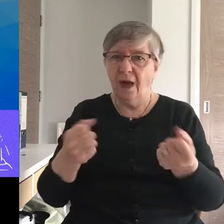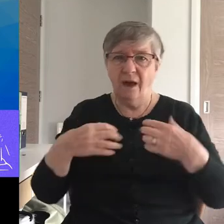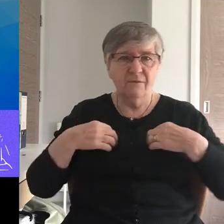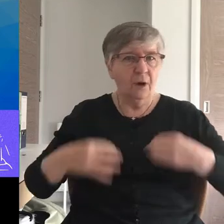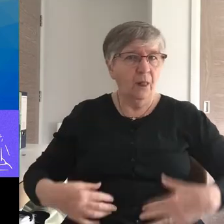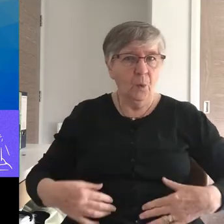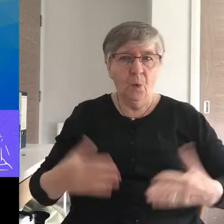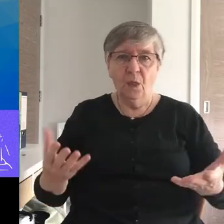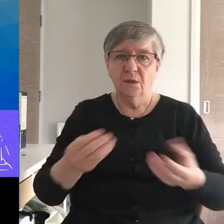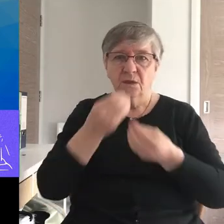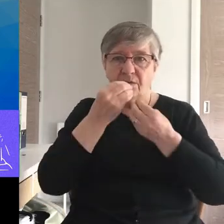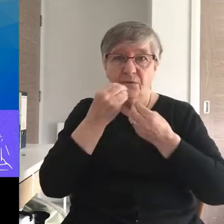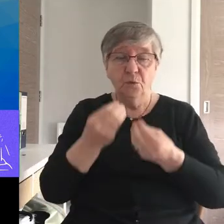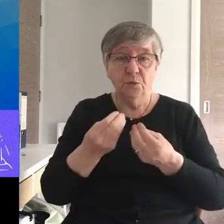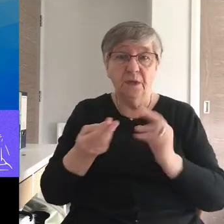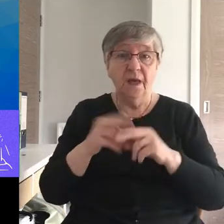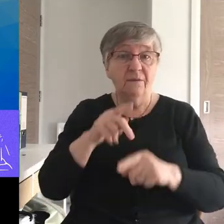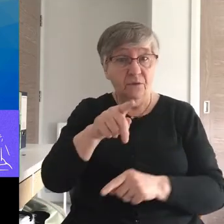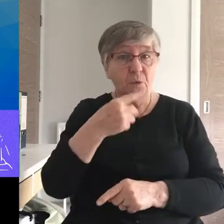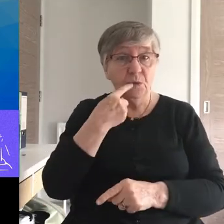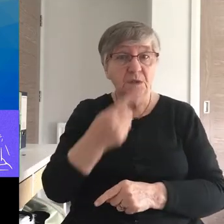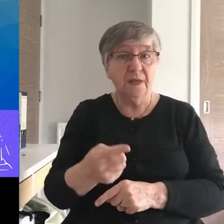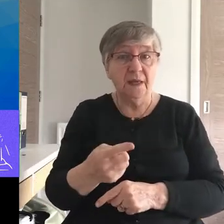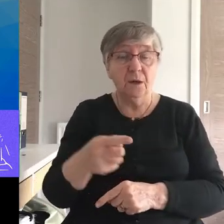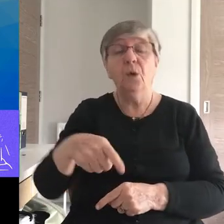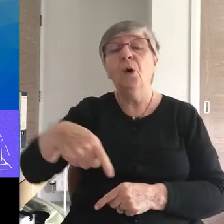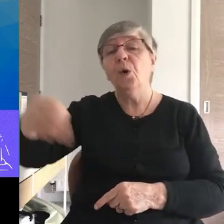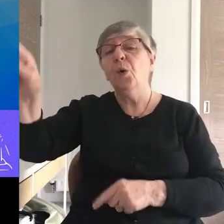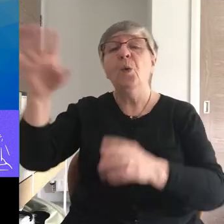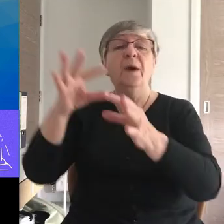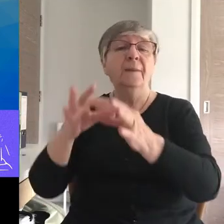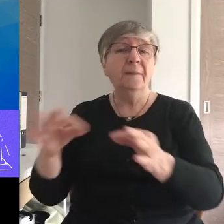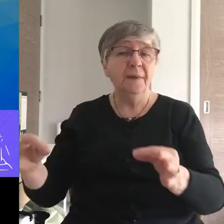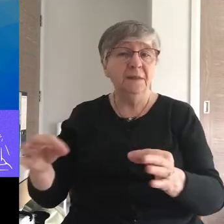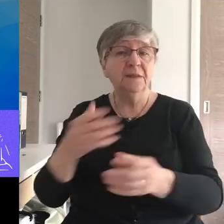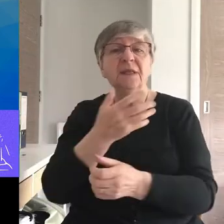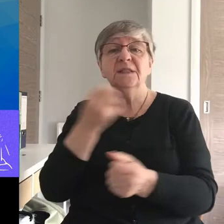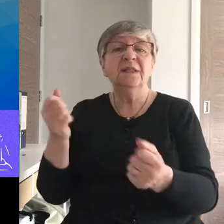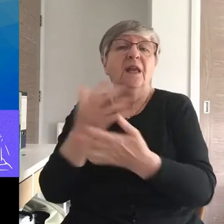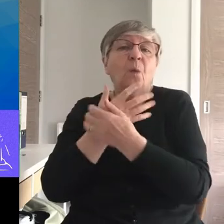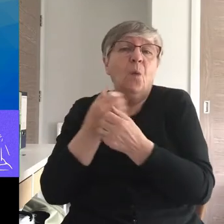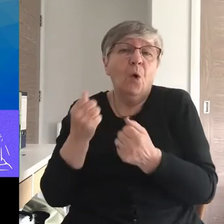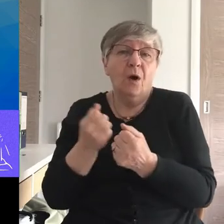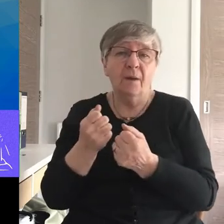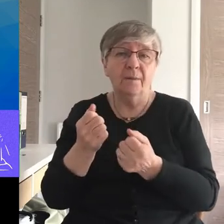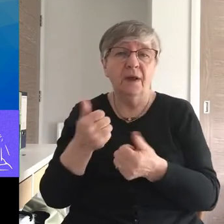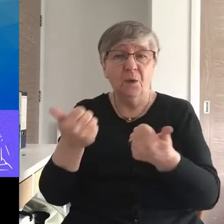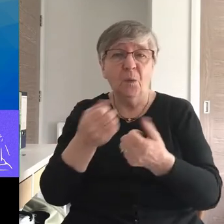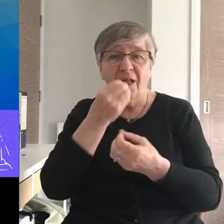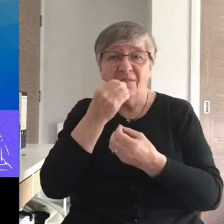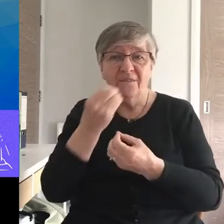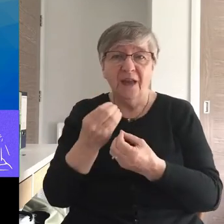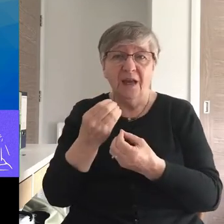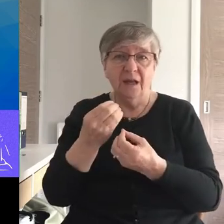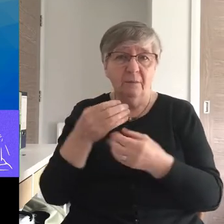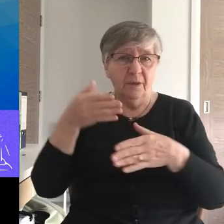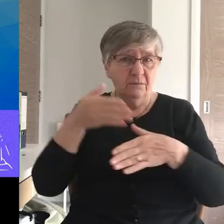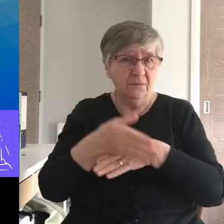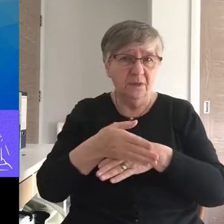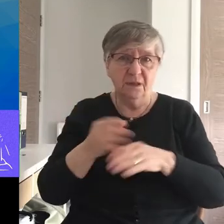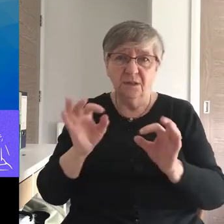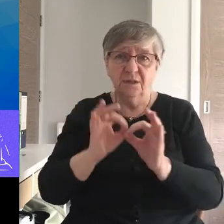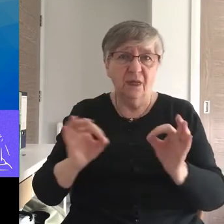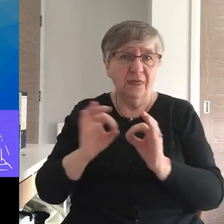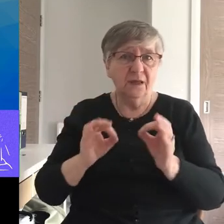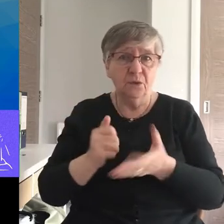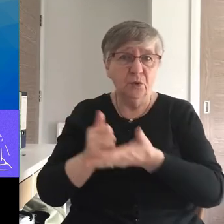daily food. If one of you says to them, "Go in peace, keep warm and well fed," but does nothing about